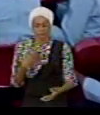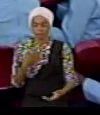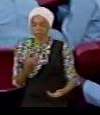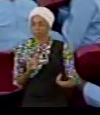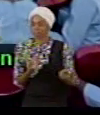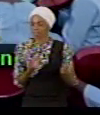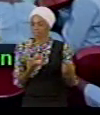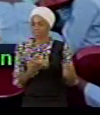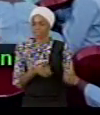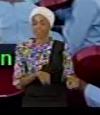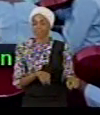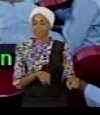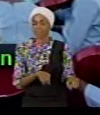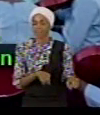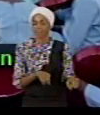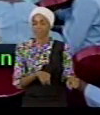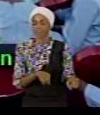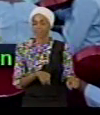betide.